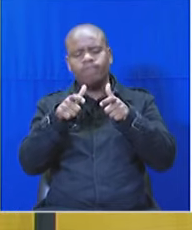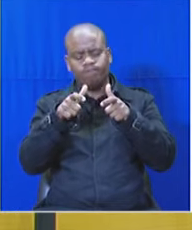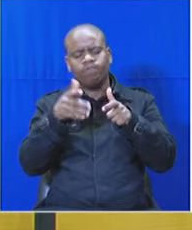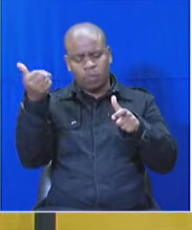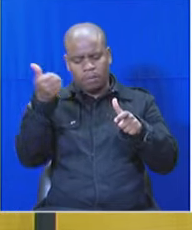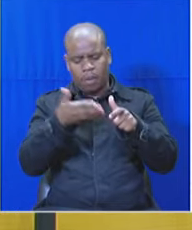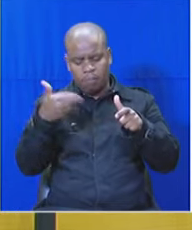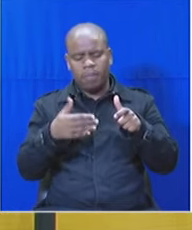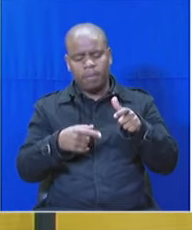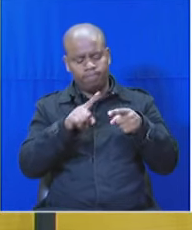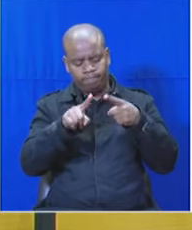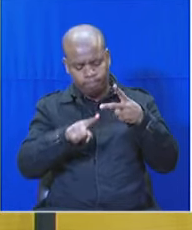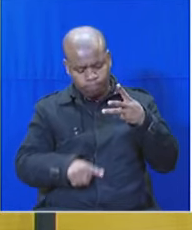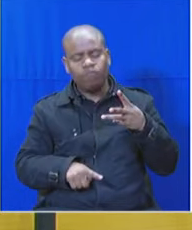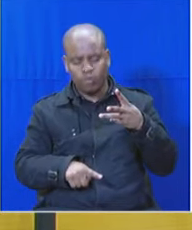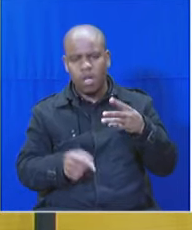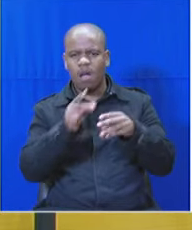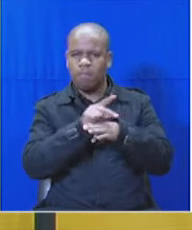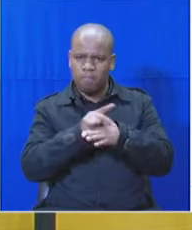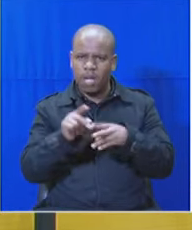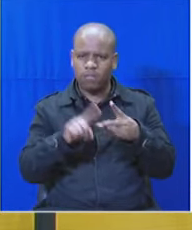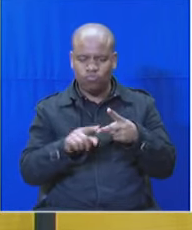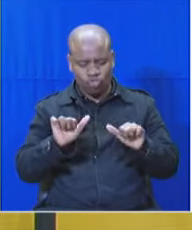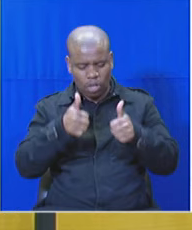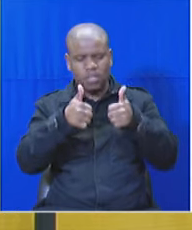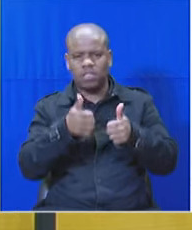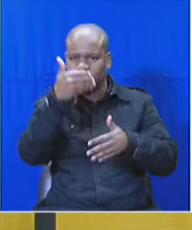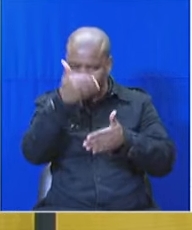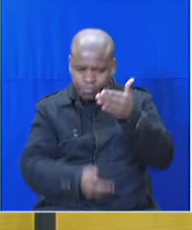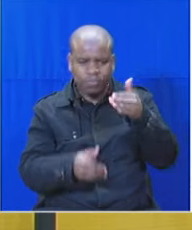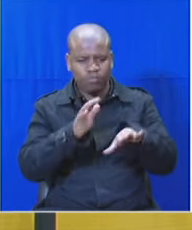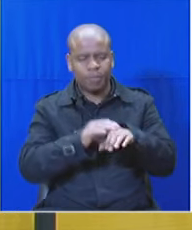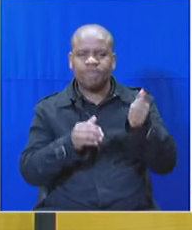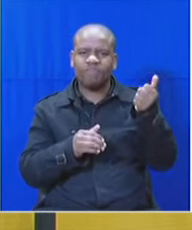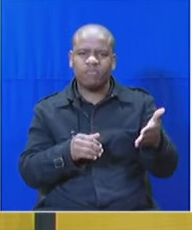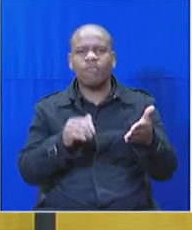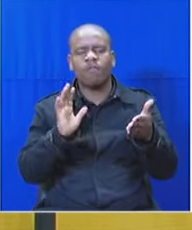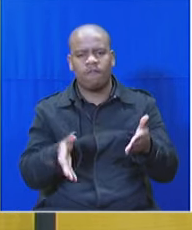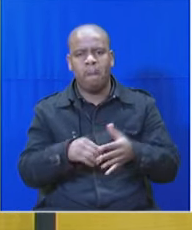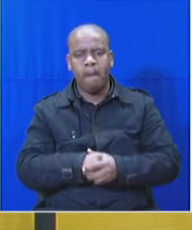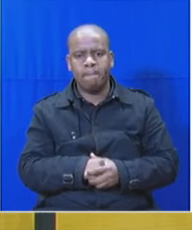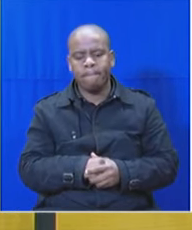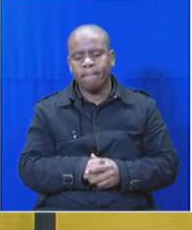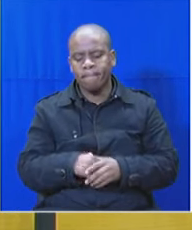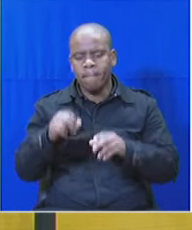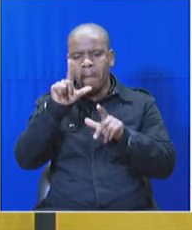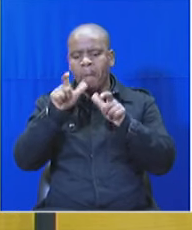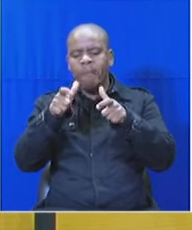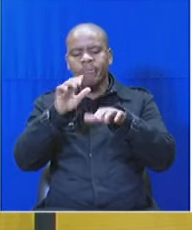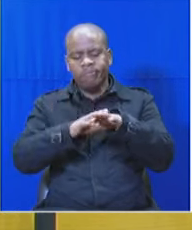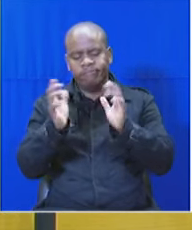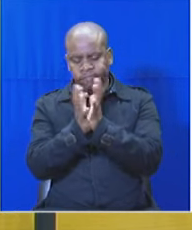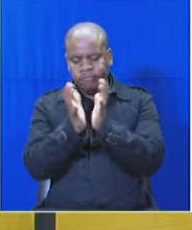findings, challenges, and the turnaround plan. There are numerous success stories, some of which were related during Portfolio Committee